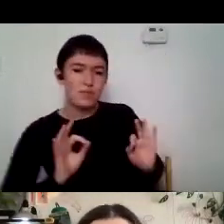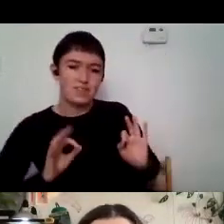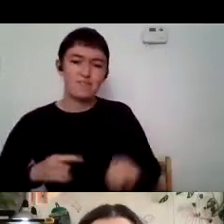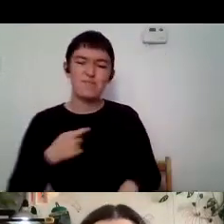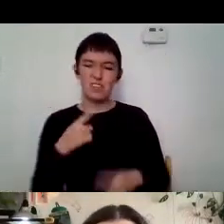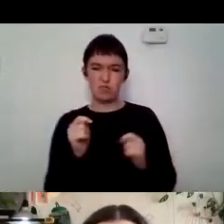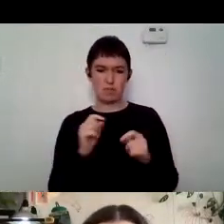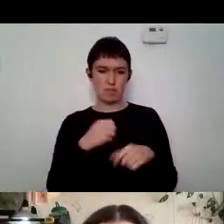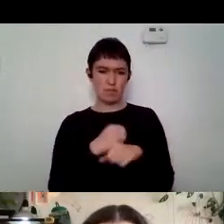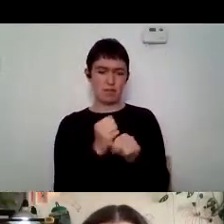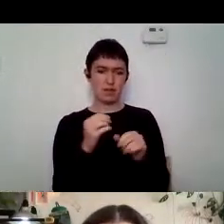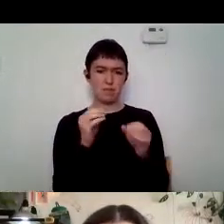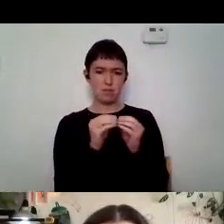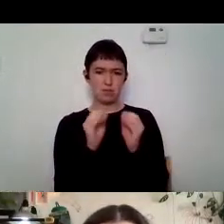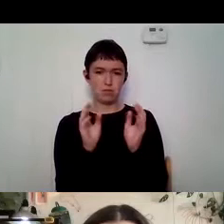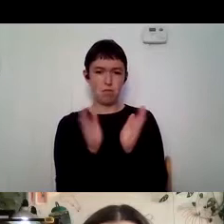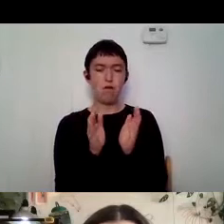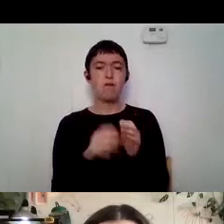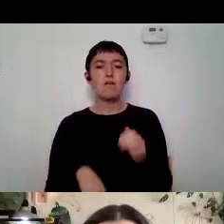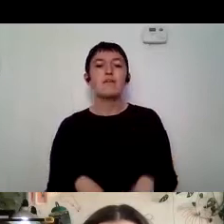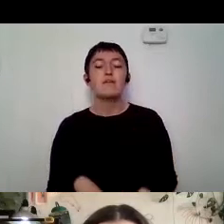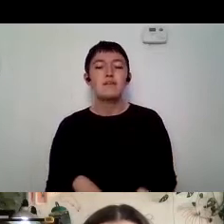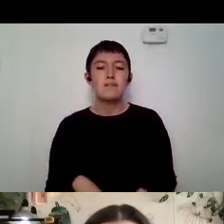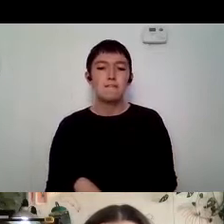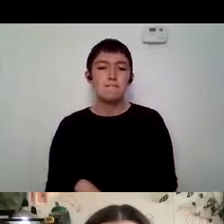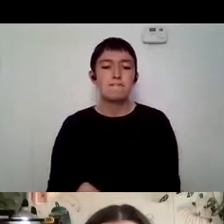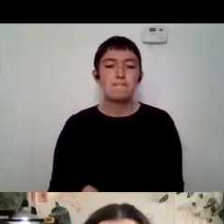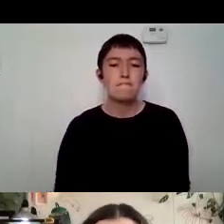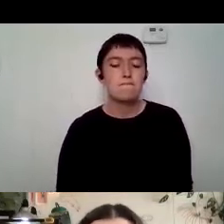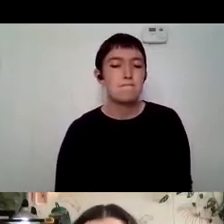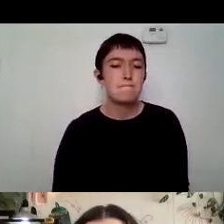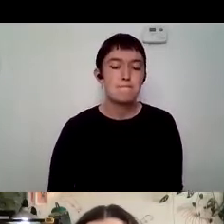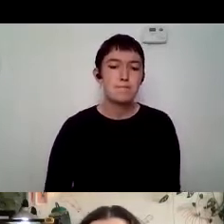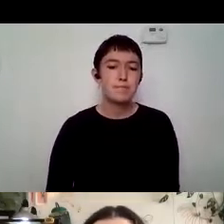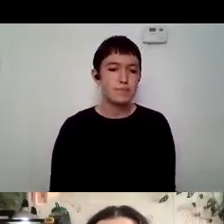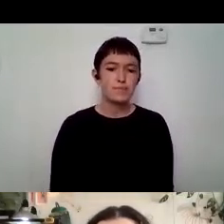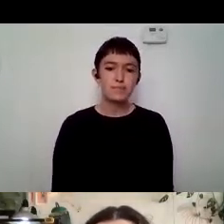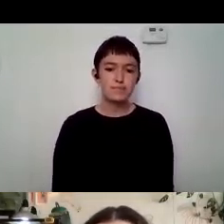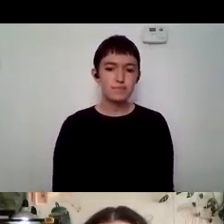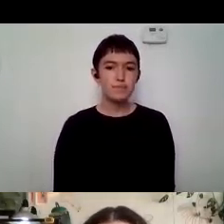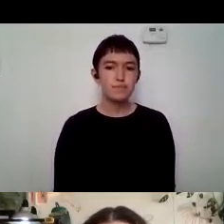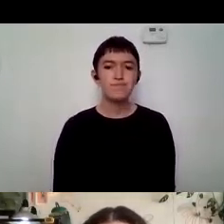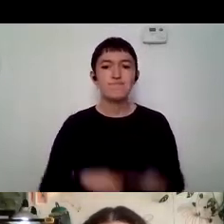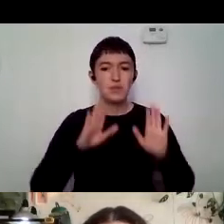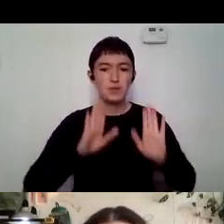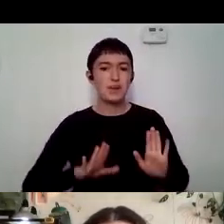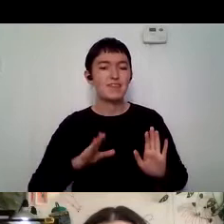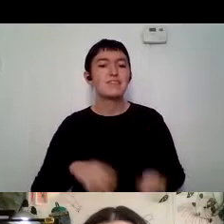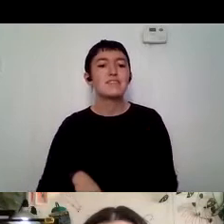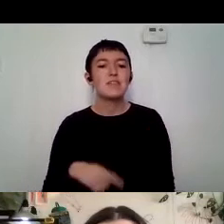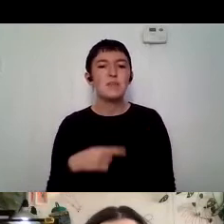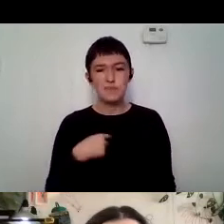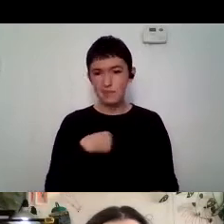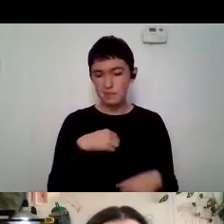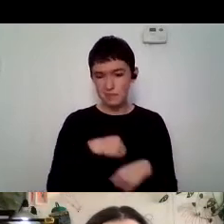smaller. Oh no, doesn't work. Okay, great. Yeah, so I made some slides on,